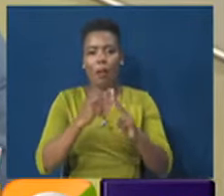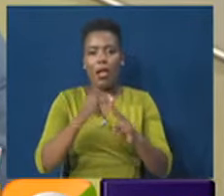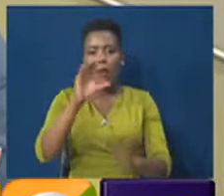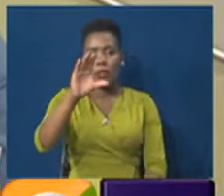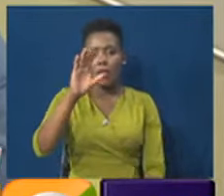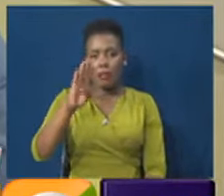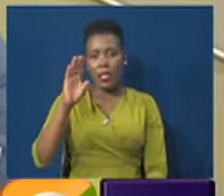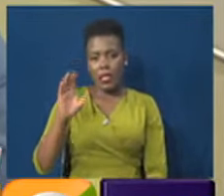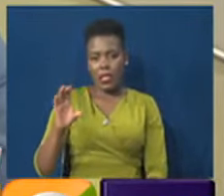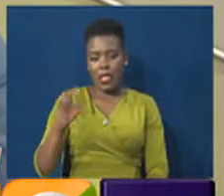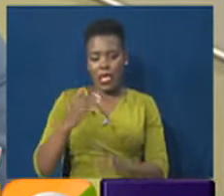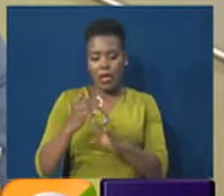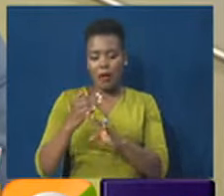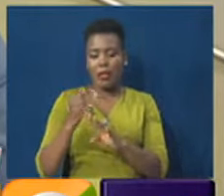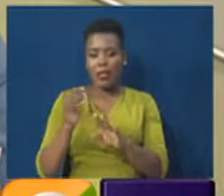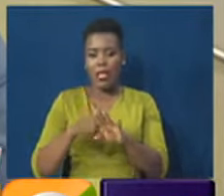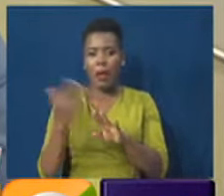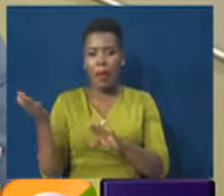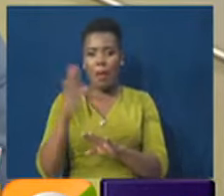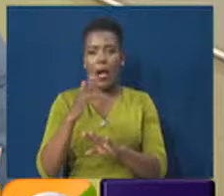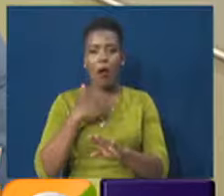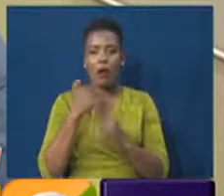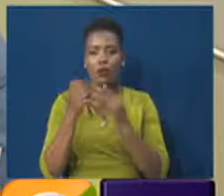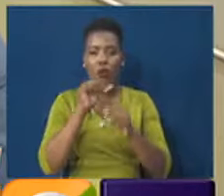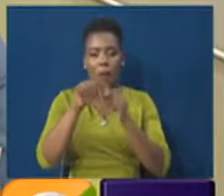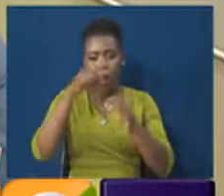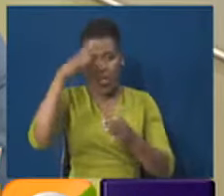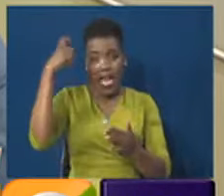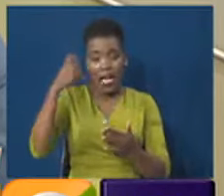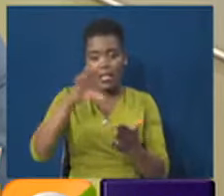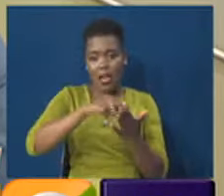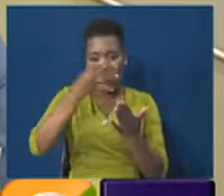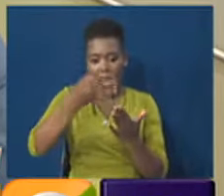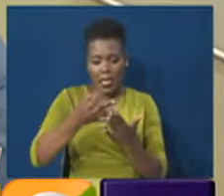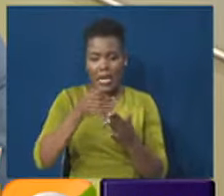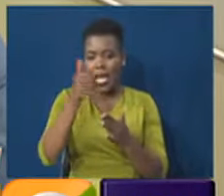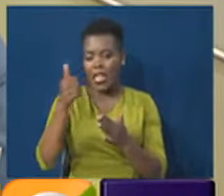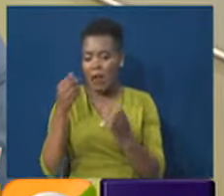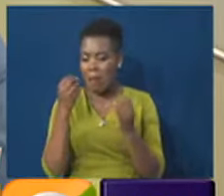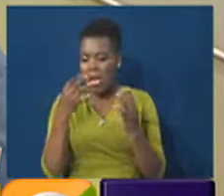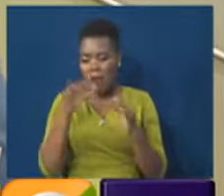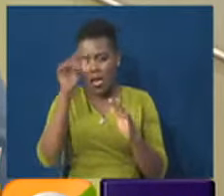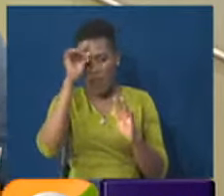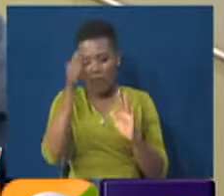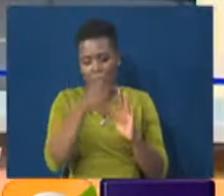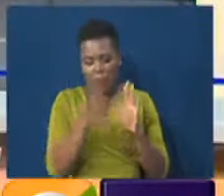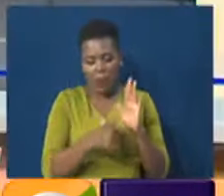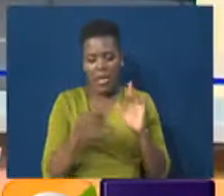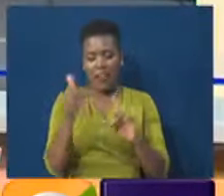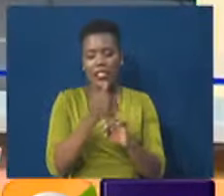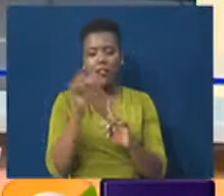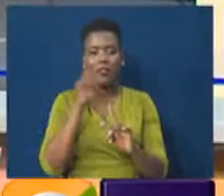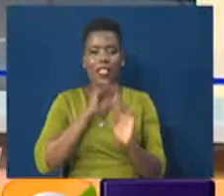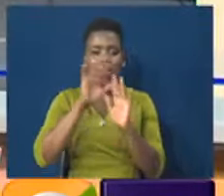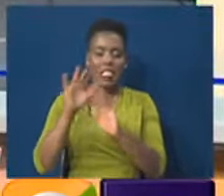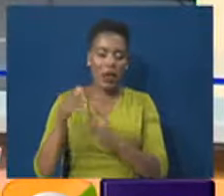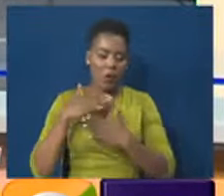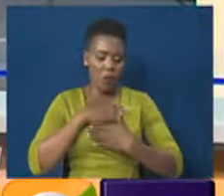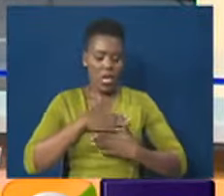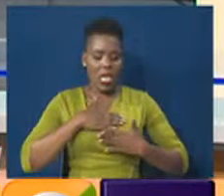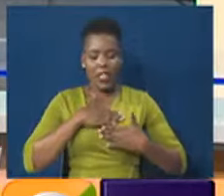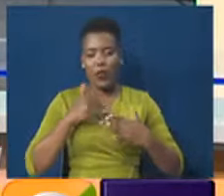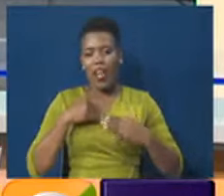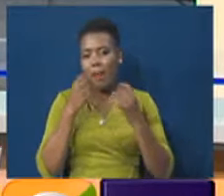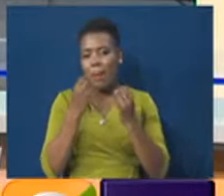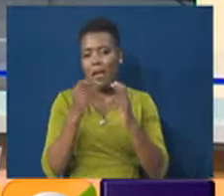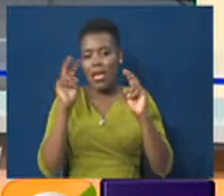our tertiary education, the hustler fund, many other deliverables that we'll be talking about. Honorable Ndeni, we have a vast array of other issues to talk